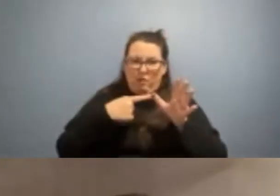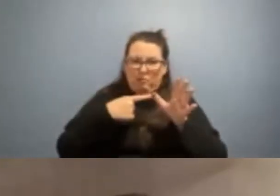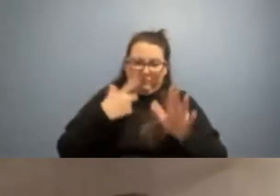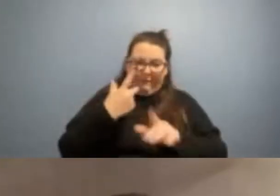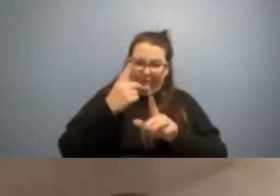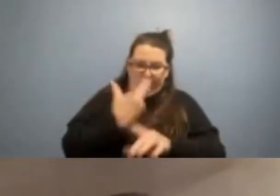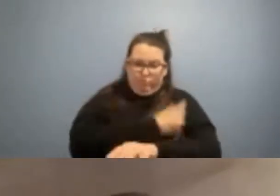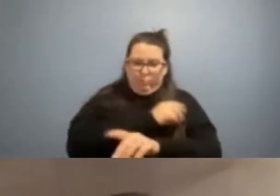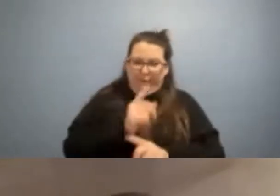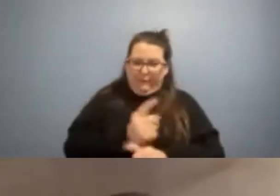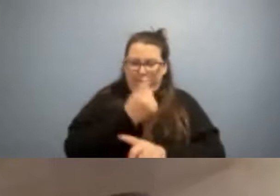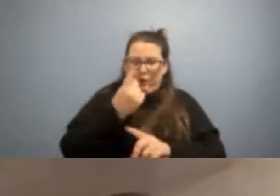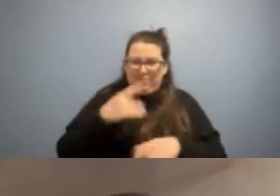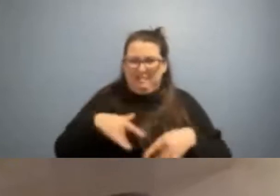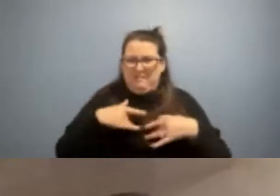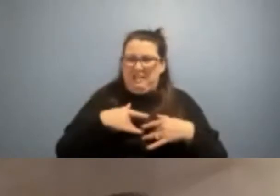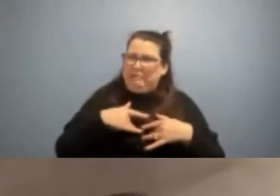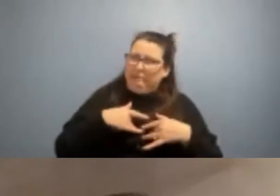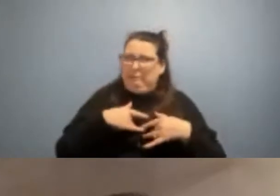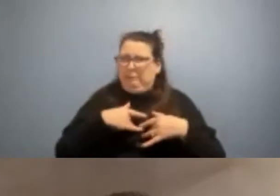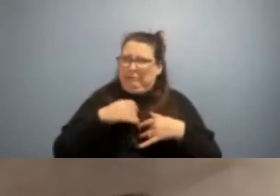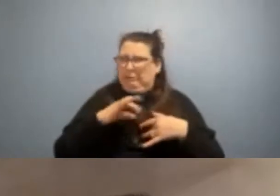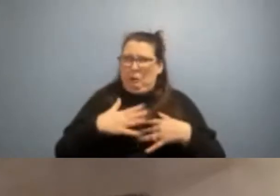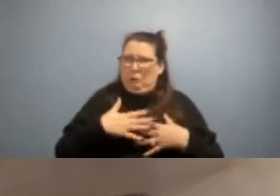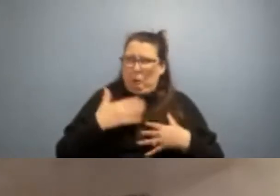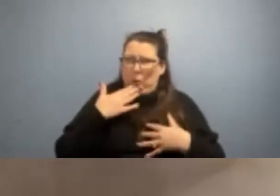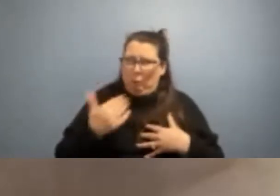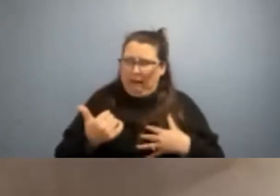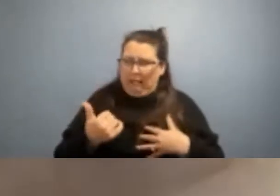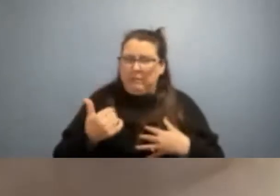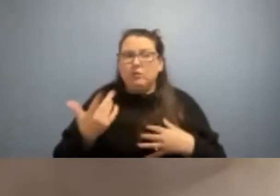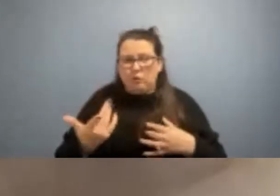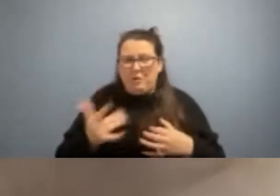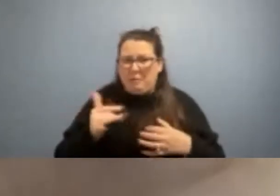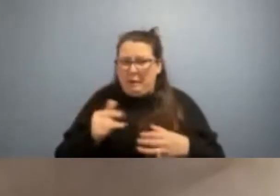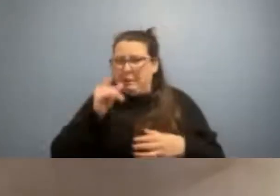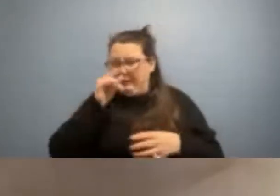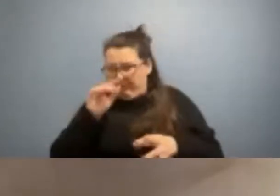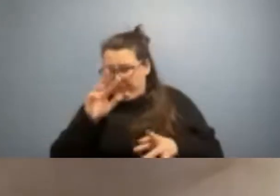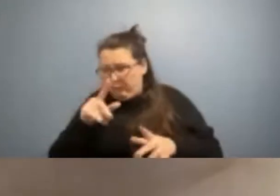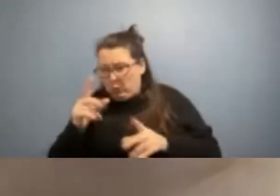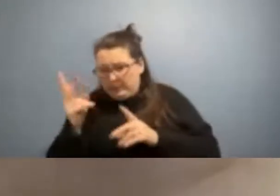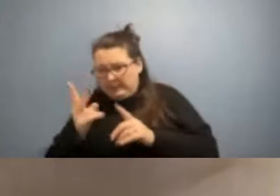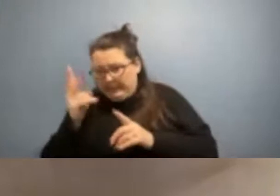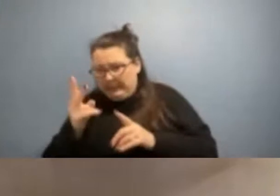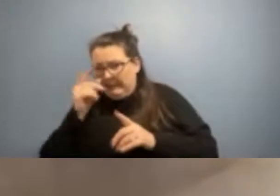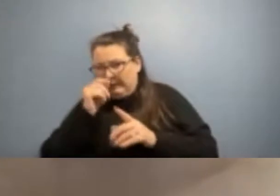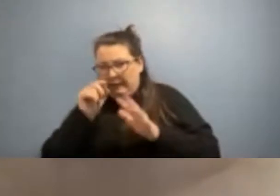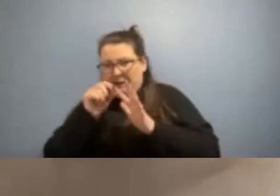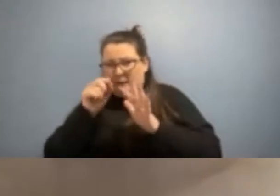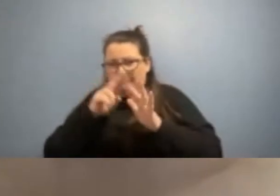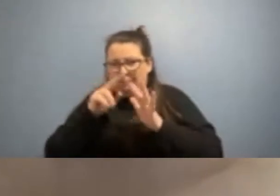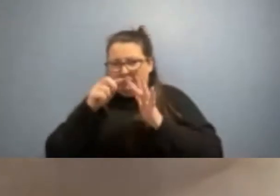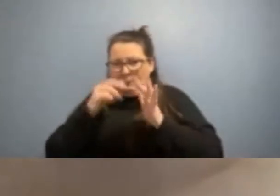what they should do next. Should they have the Pfizer dose for their second dose? Thanks for that. I was just typing a response to